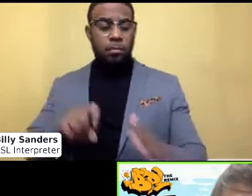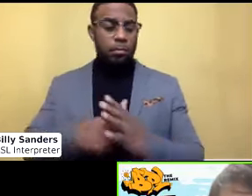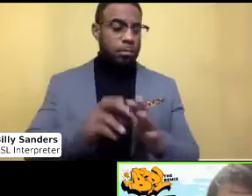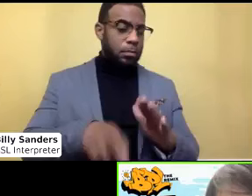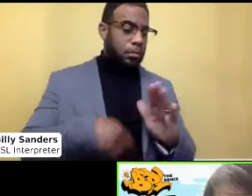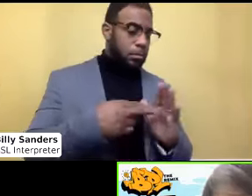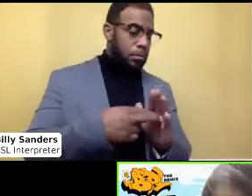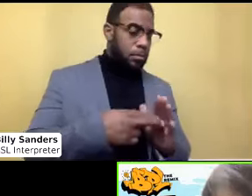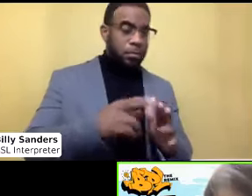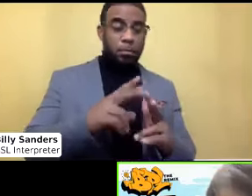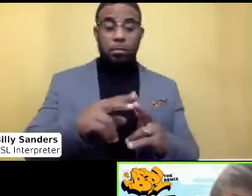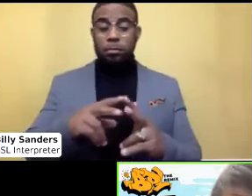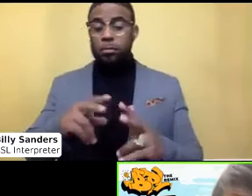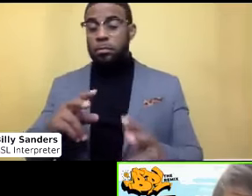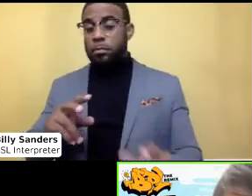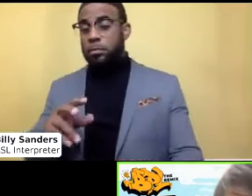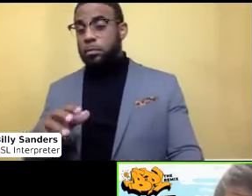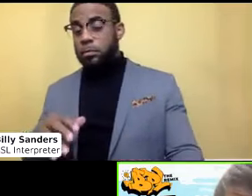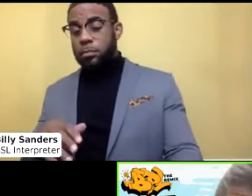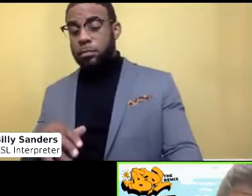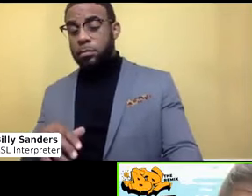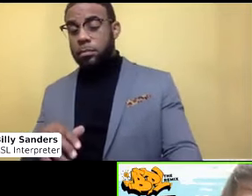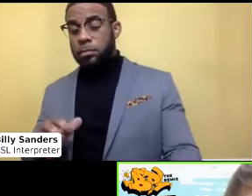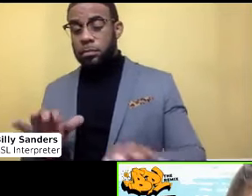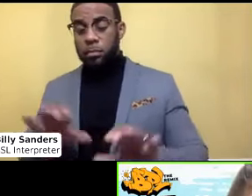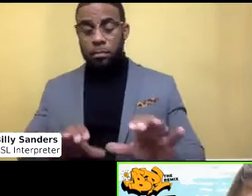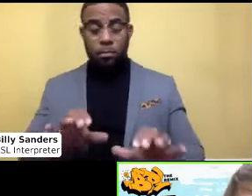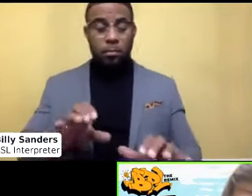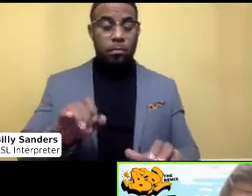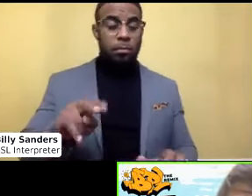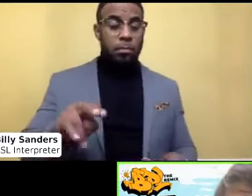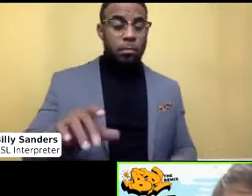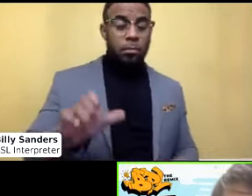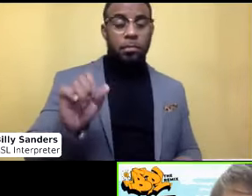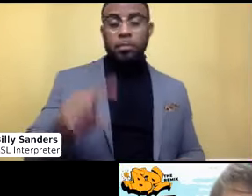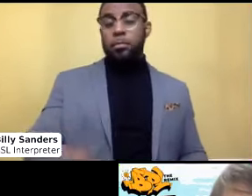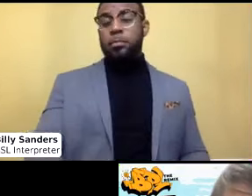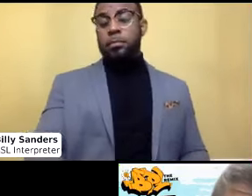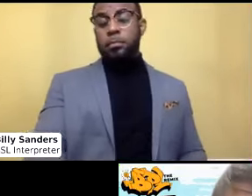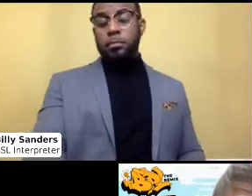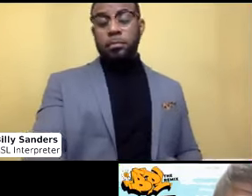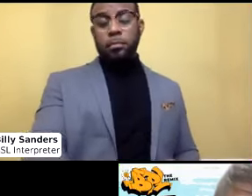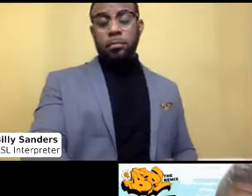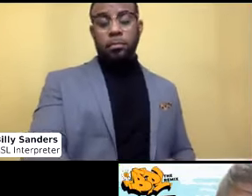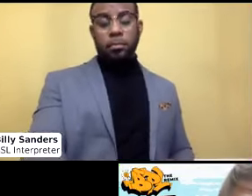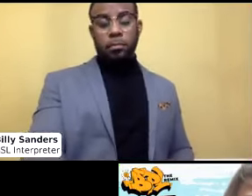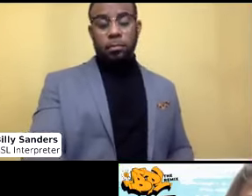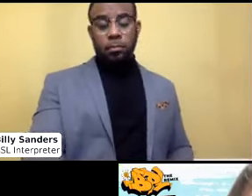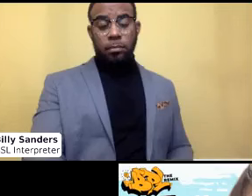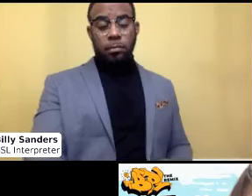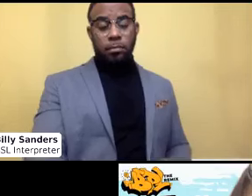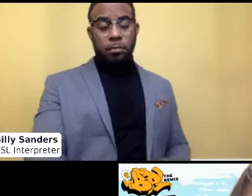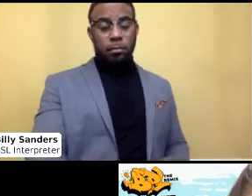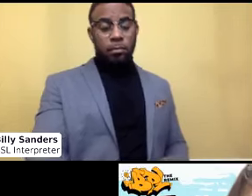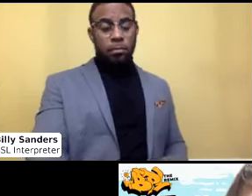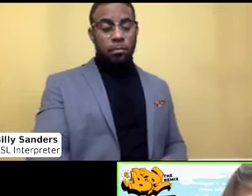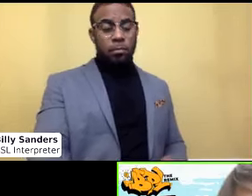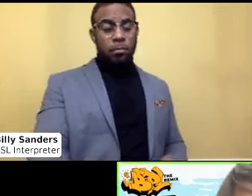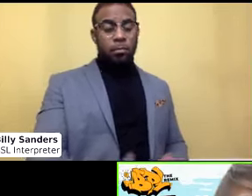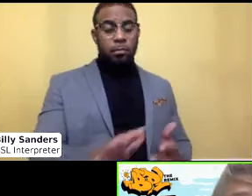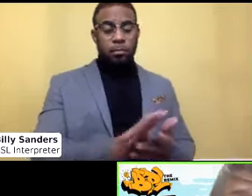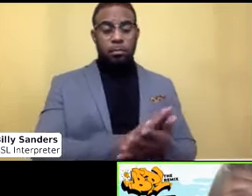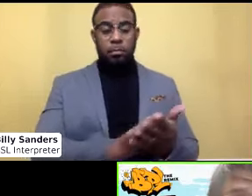role, whether in the Congolese diasporans here, mm-hmm. in translating and demystifying the